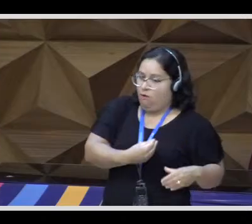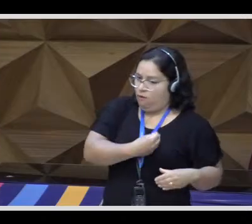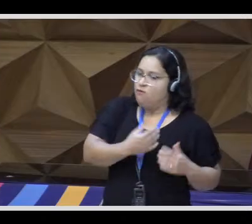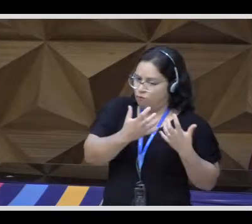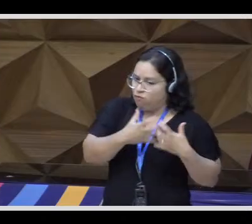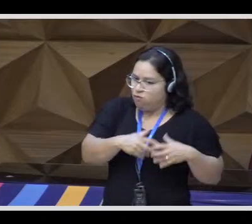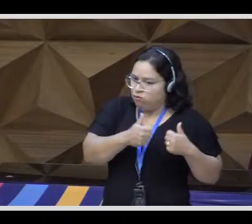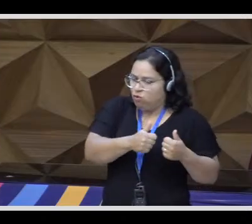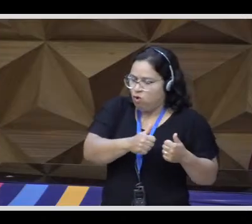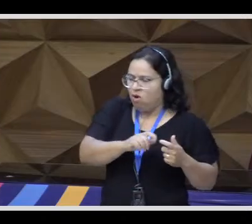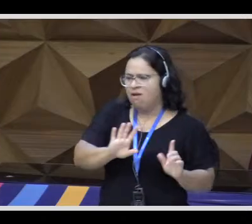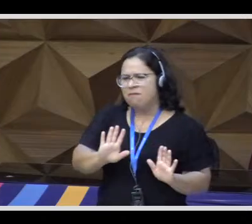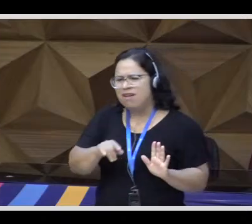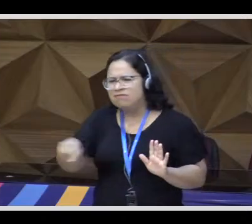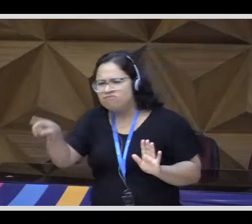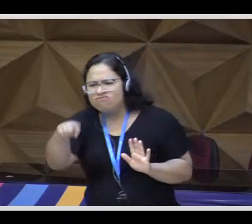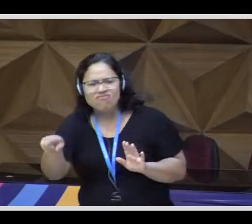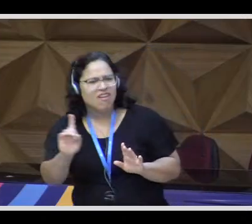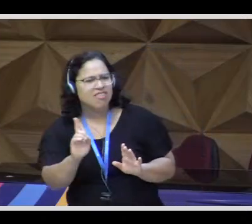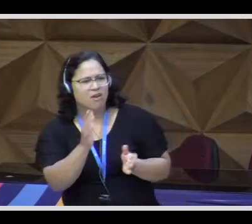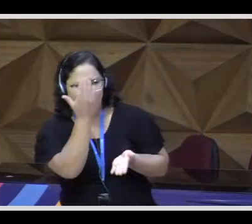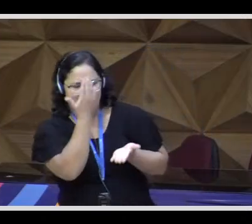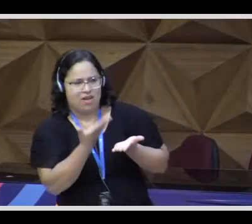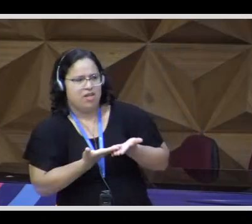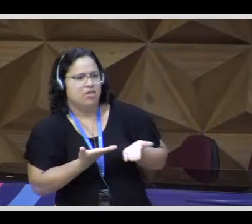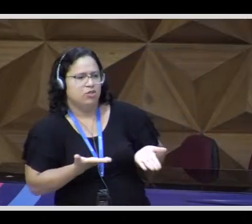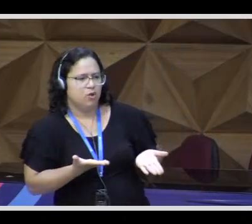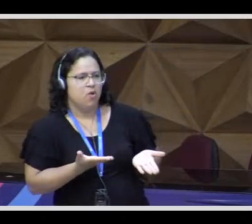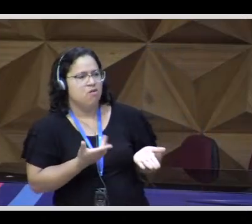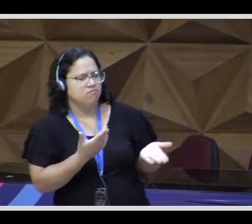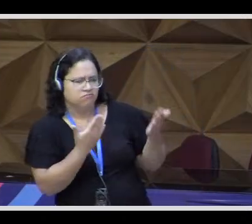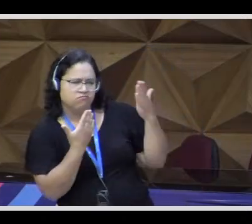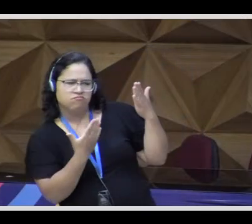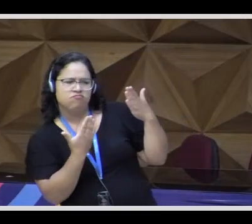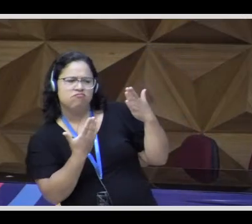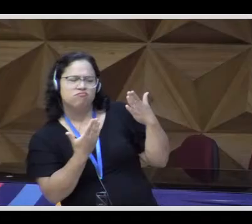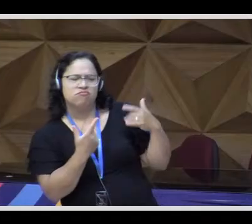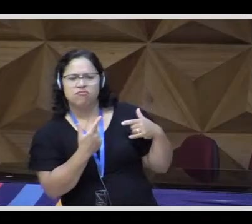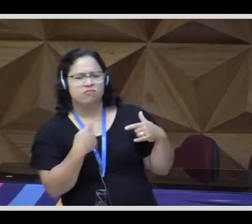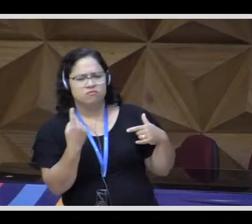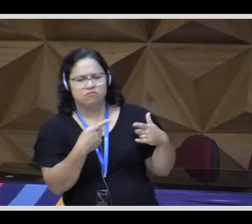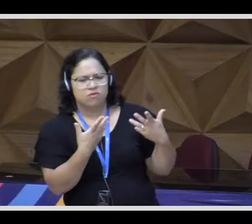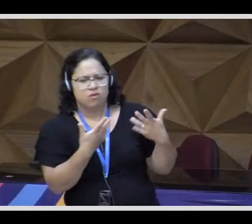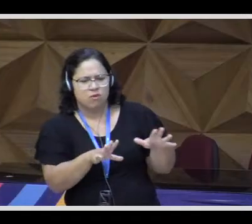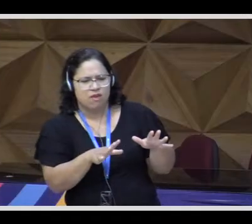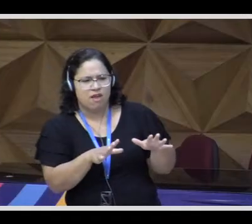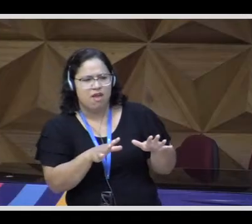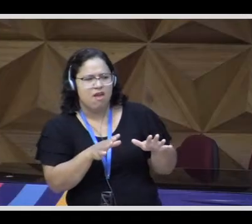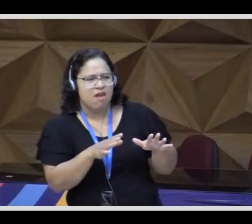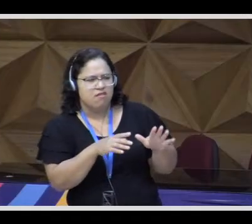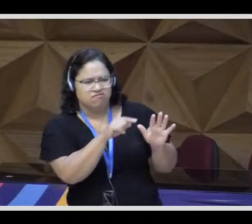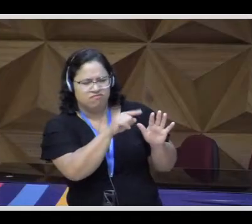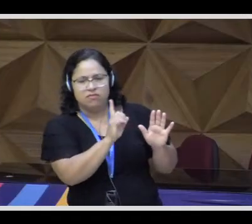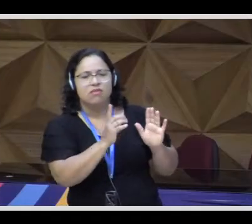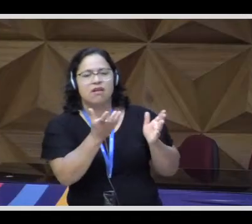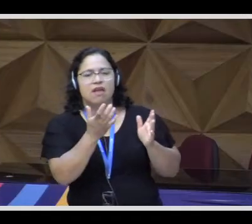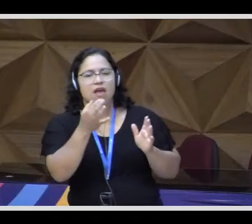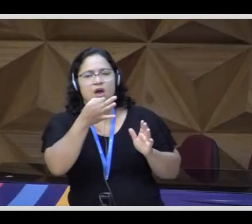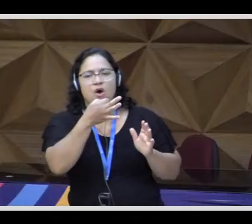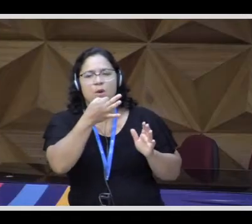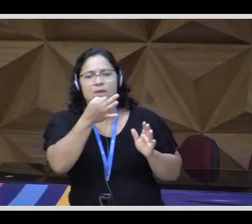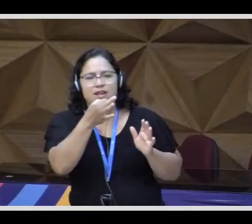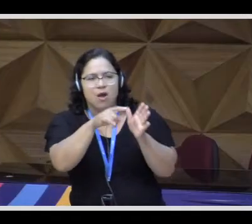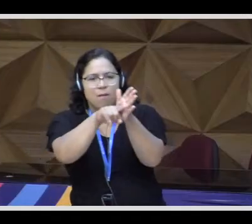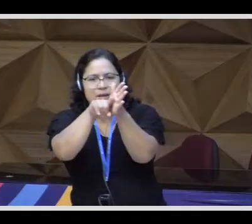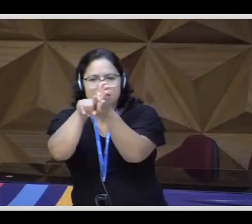that. We want to keep just believing in the polls because the polls are the classic way